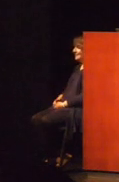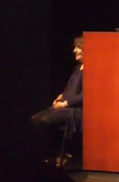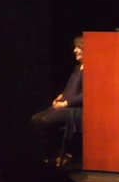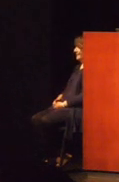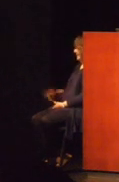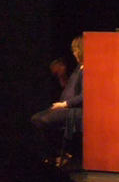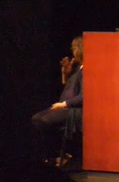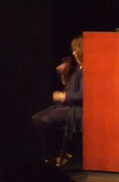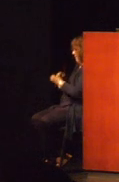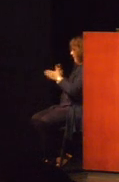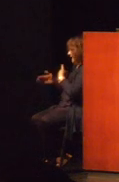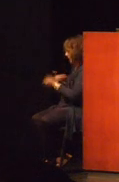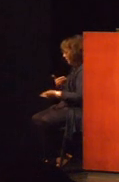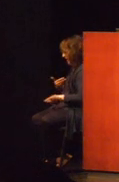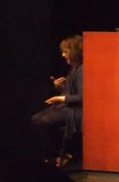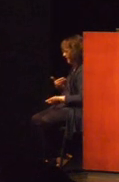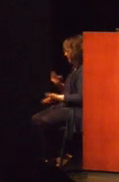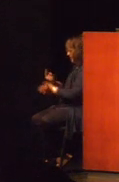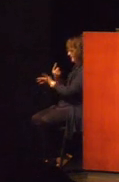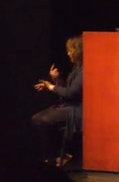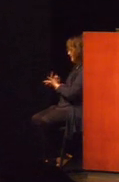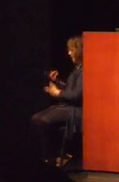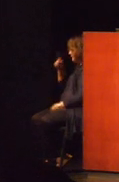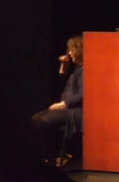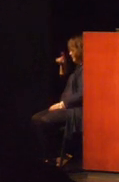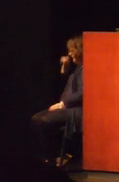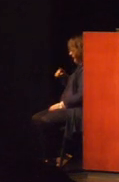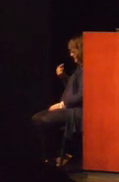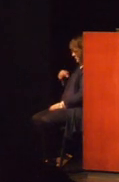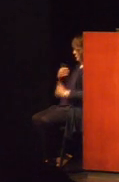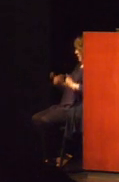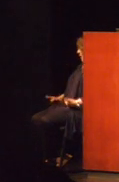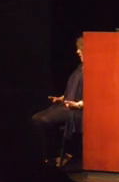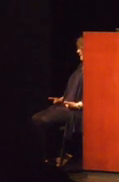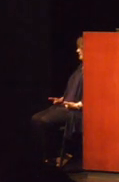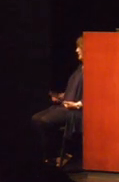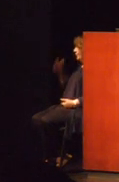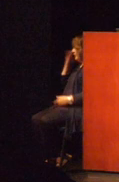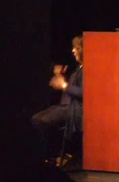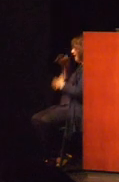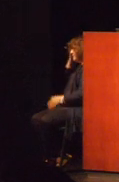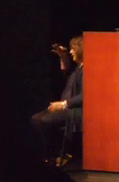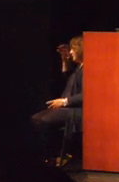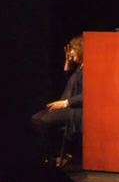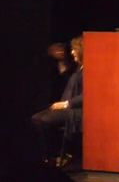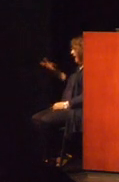that we talk about anyway, and that we sometimes pretend to be anyway, even though we know they're fictions,